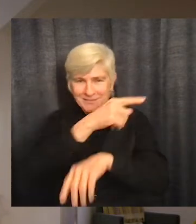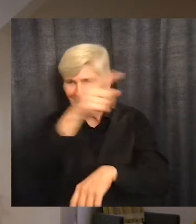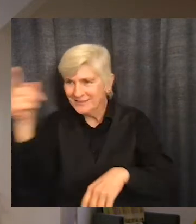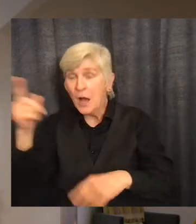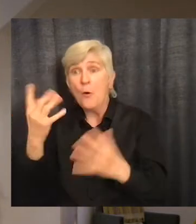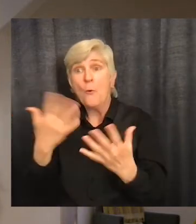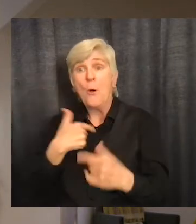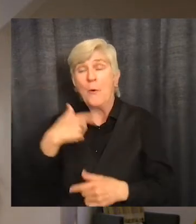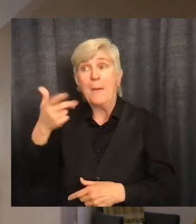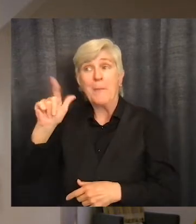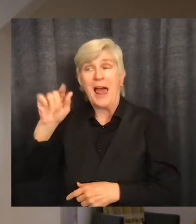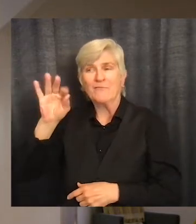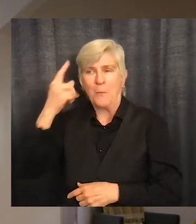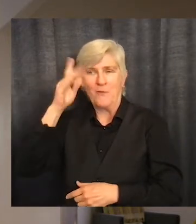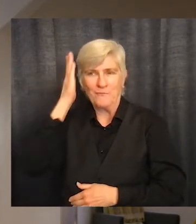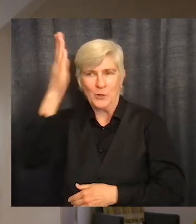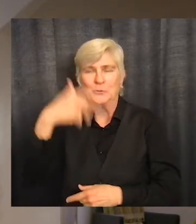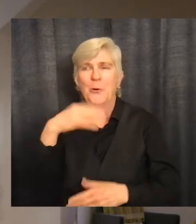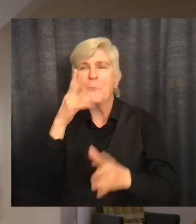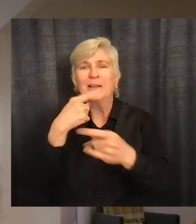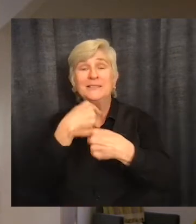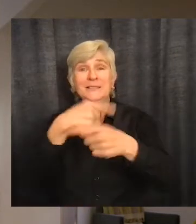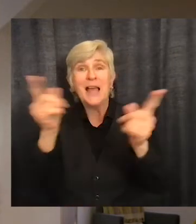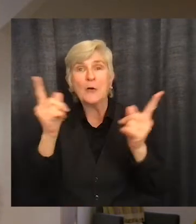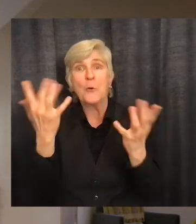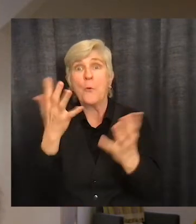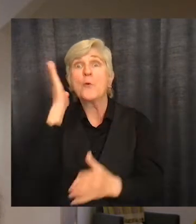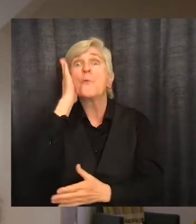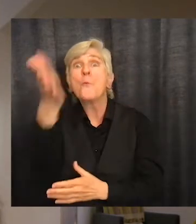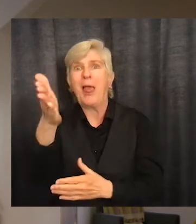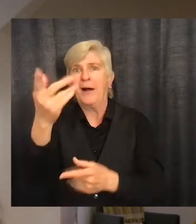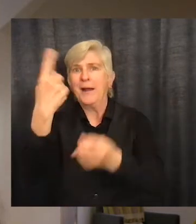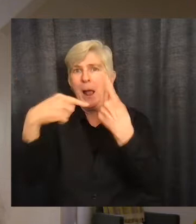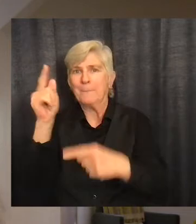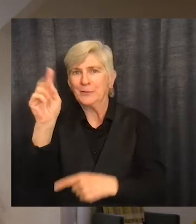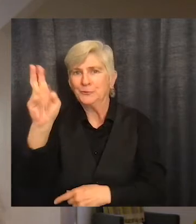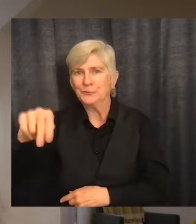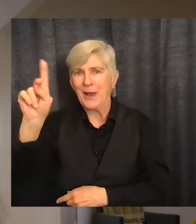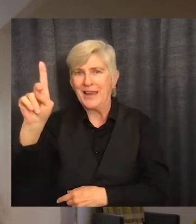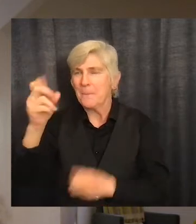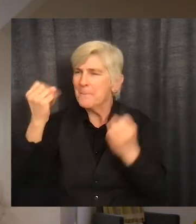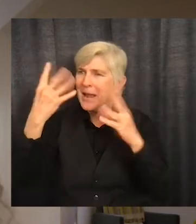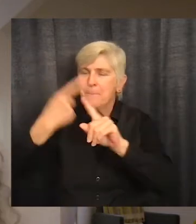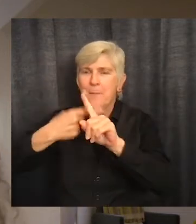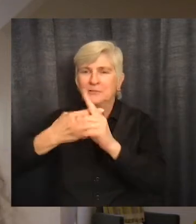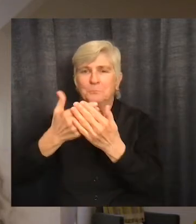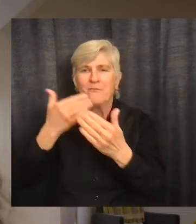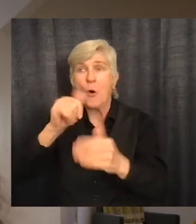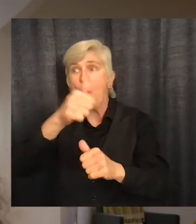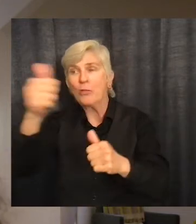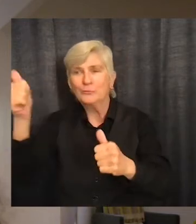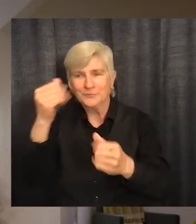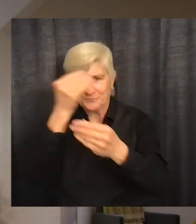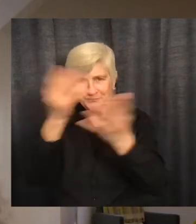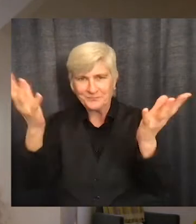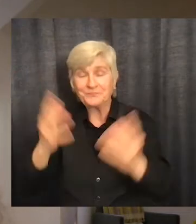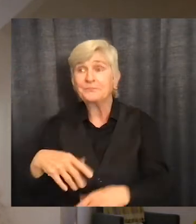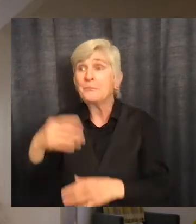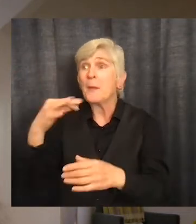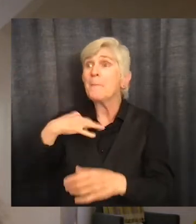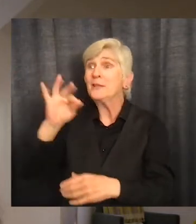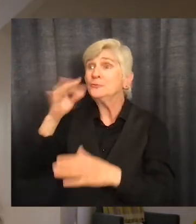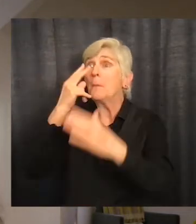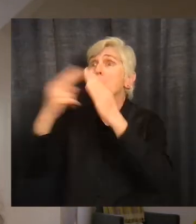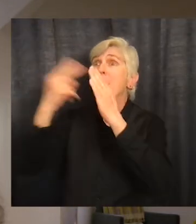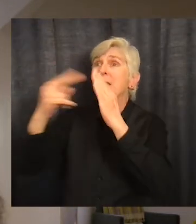that. Because we're a platform about the future, we're going to tell you what will trend months before anyone else.